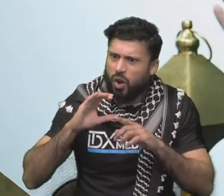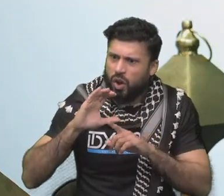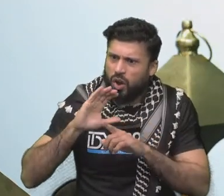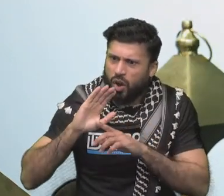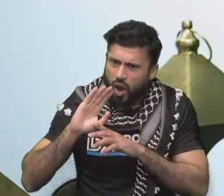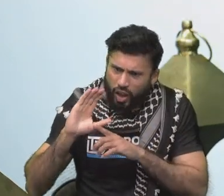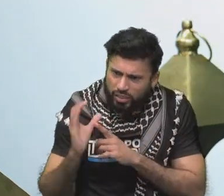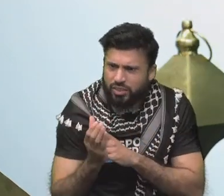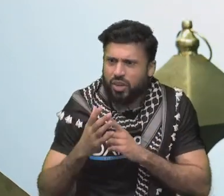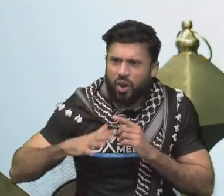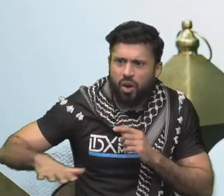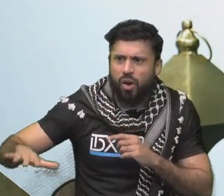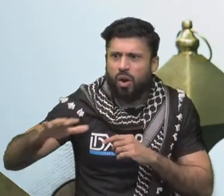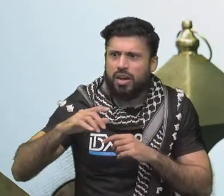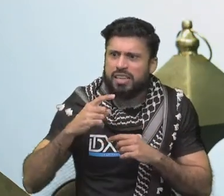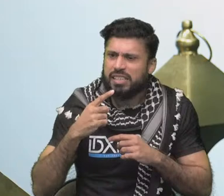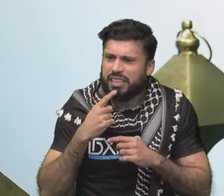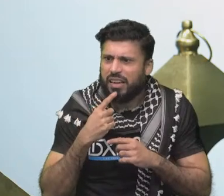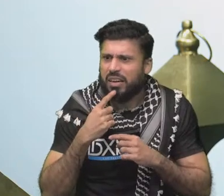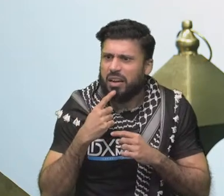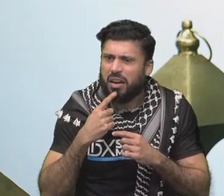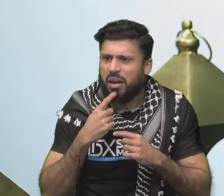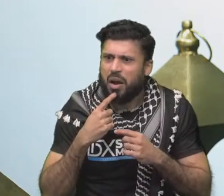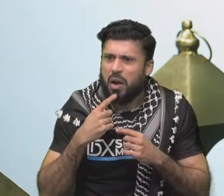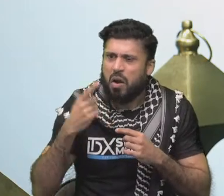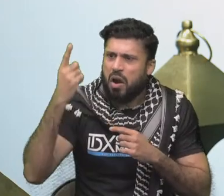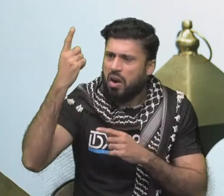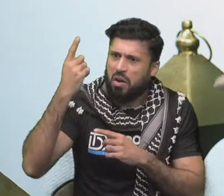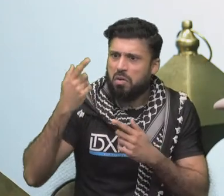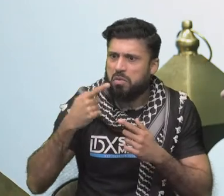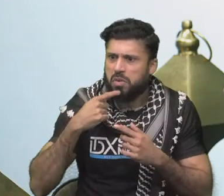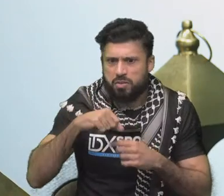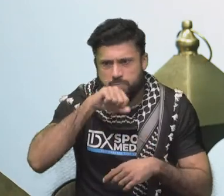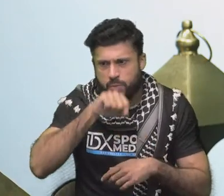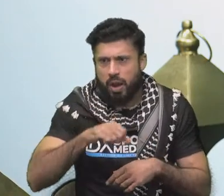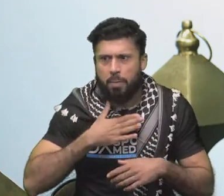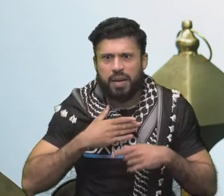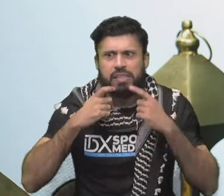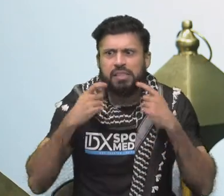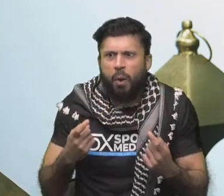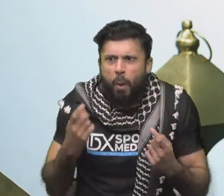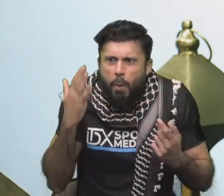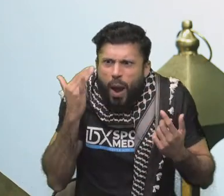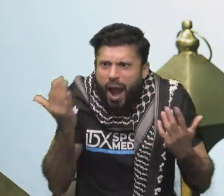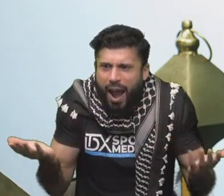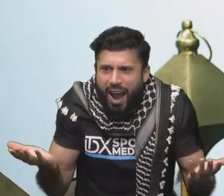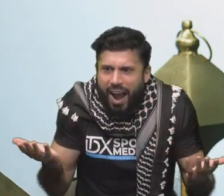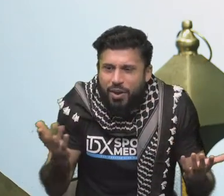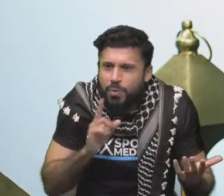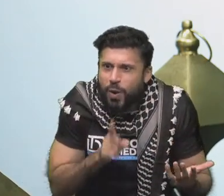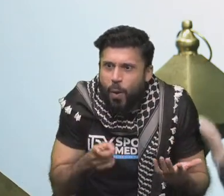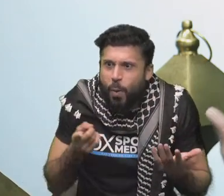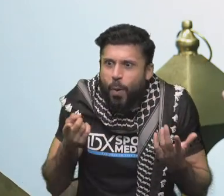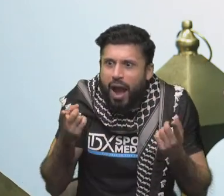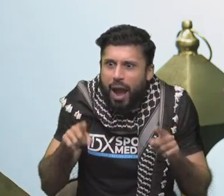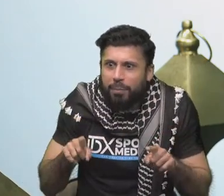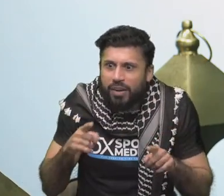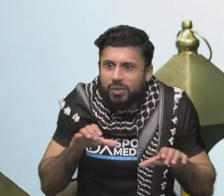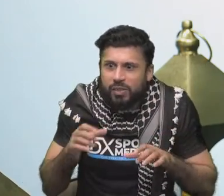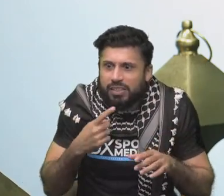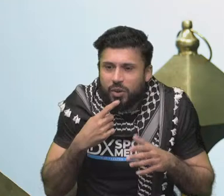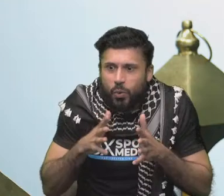No. But, you know, God loves the sinner. God loves you as a sinner. We're all sinners. God loves us as